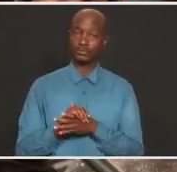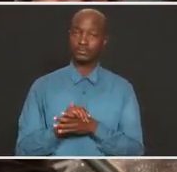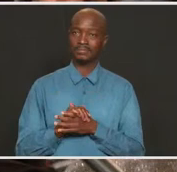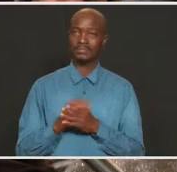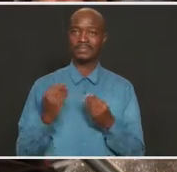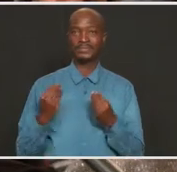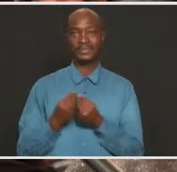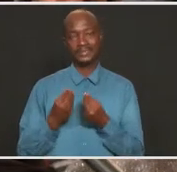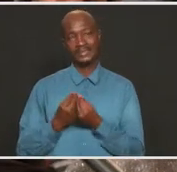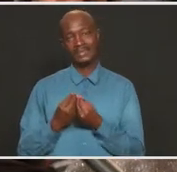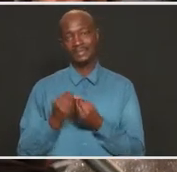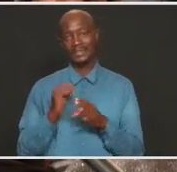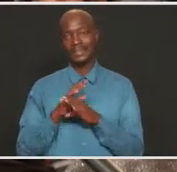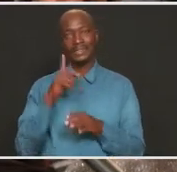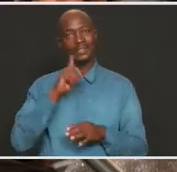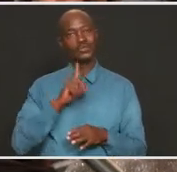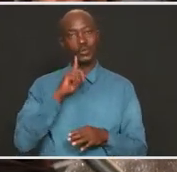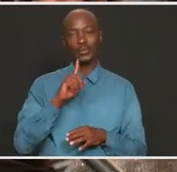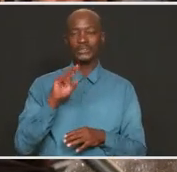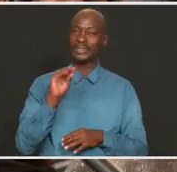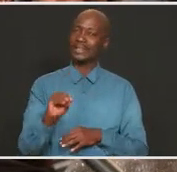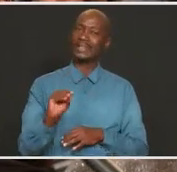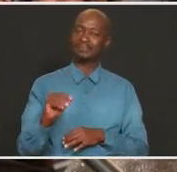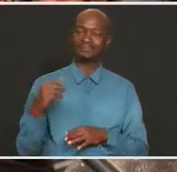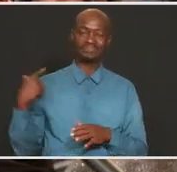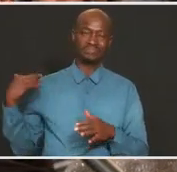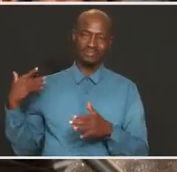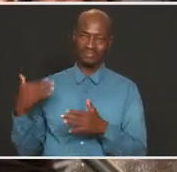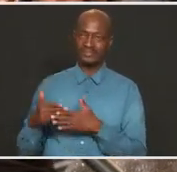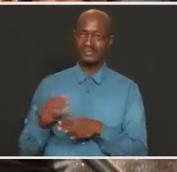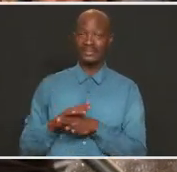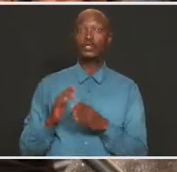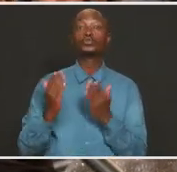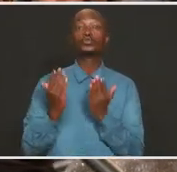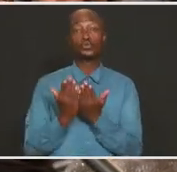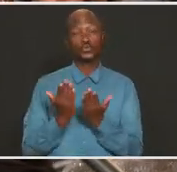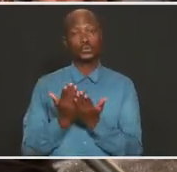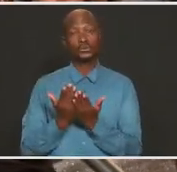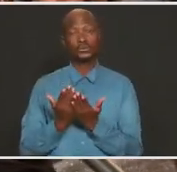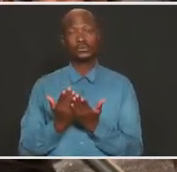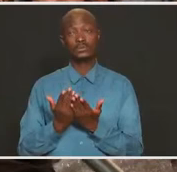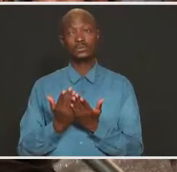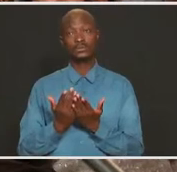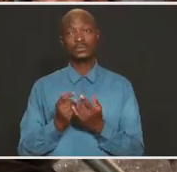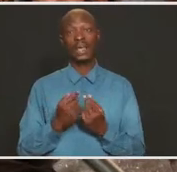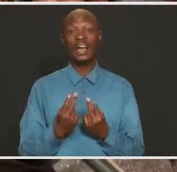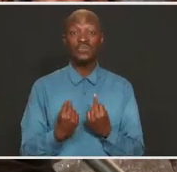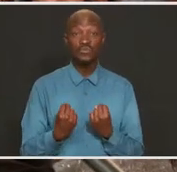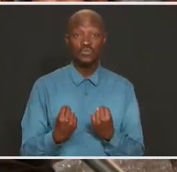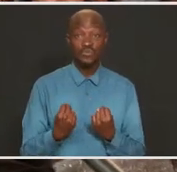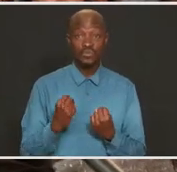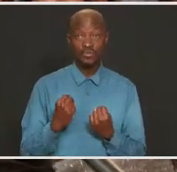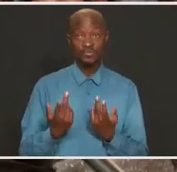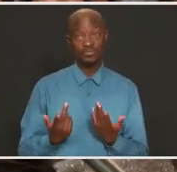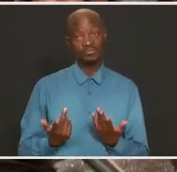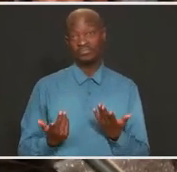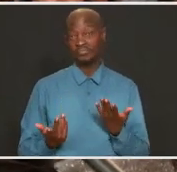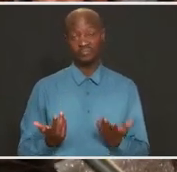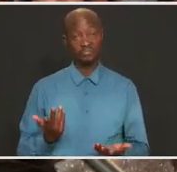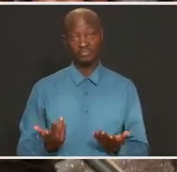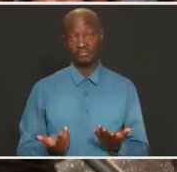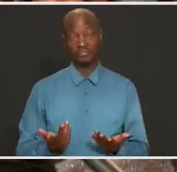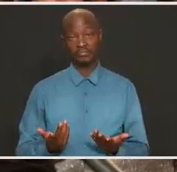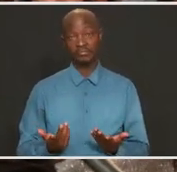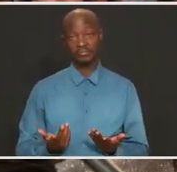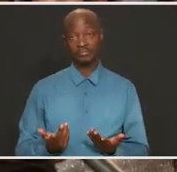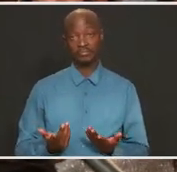something that has always been there schools are new in a sense